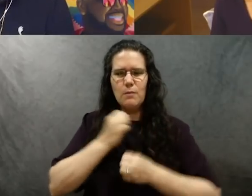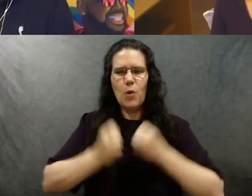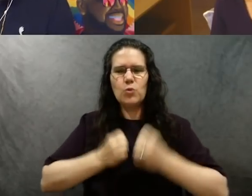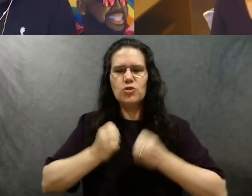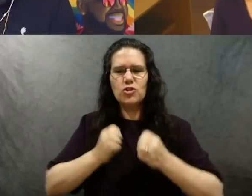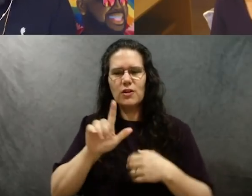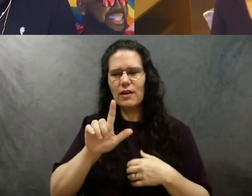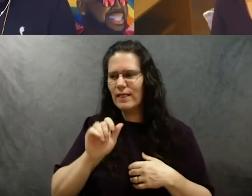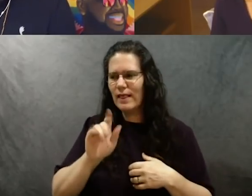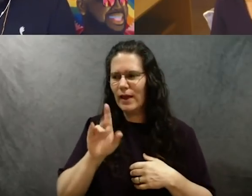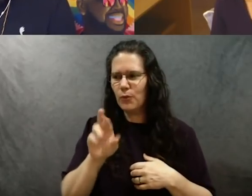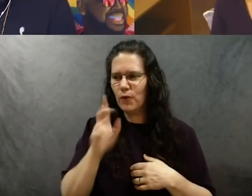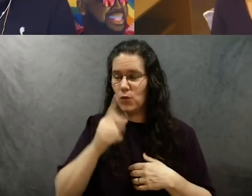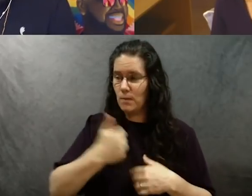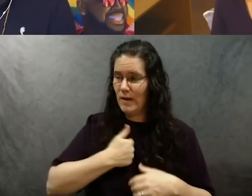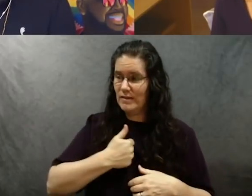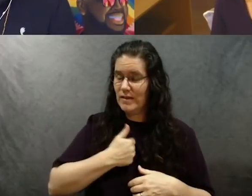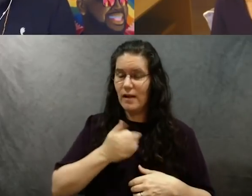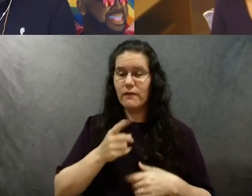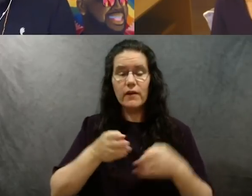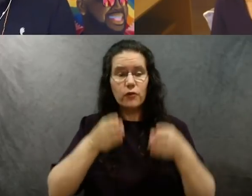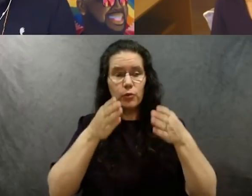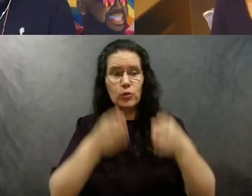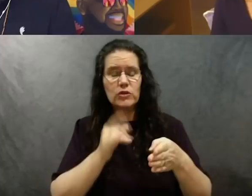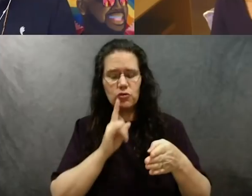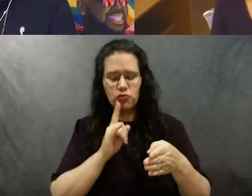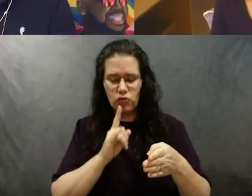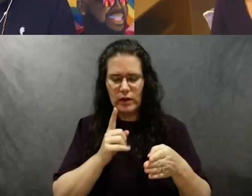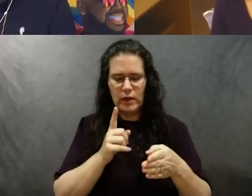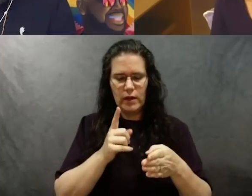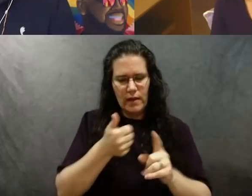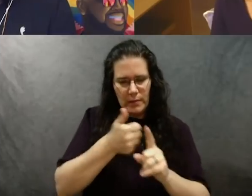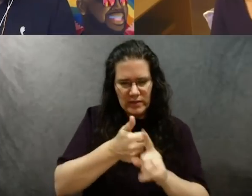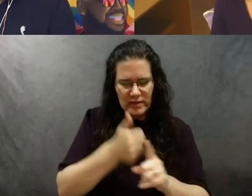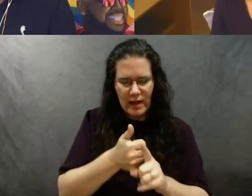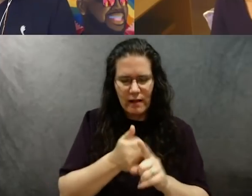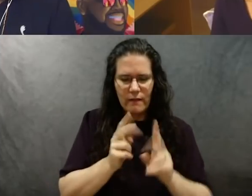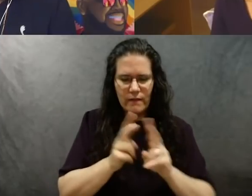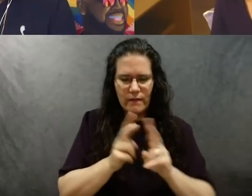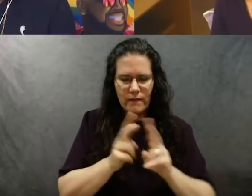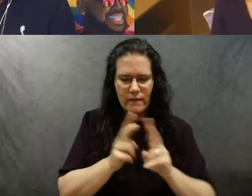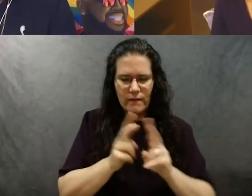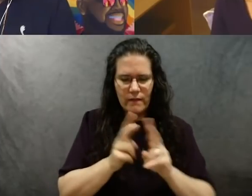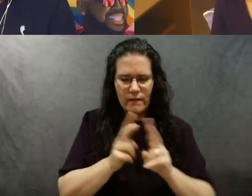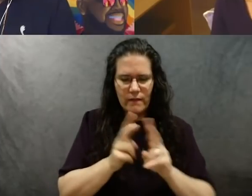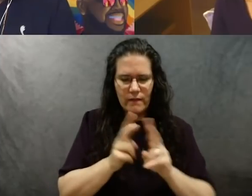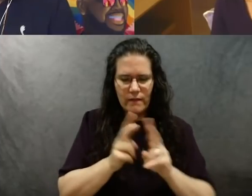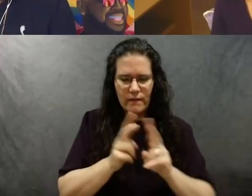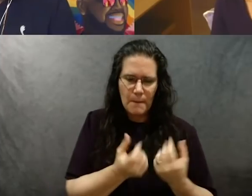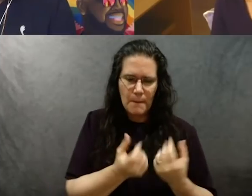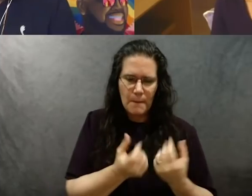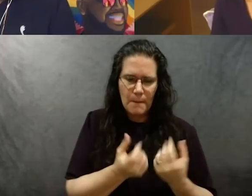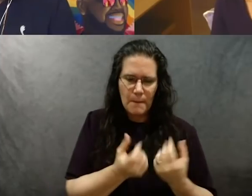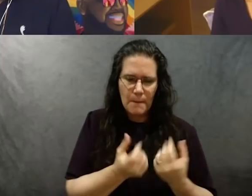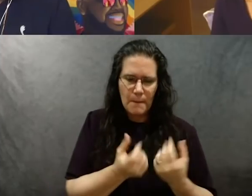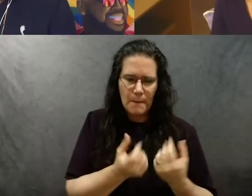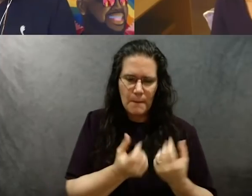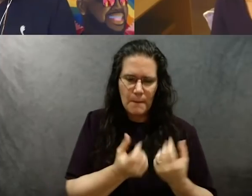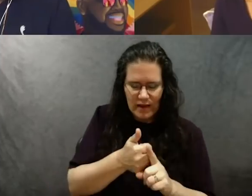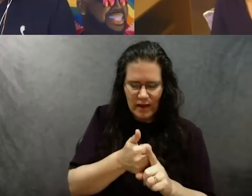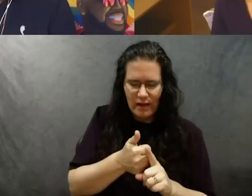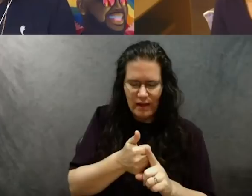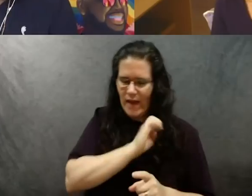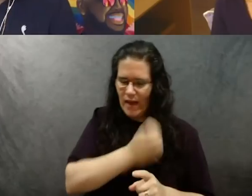when someone's really holding themselves in this compassionate energy, being with everything that arises, right? When they enter